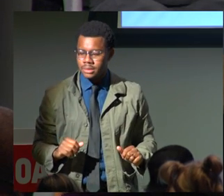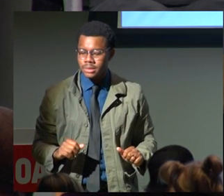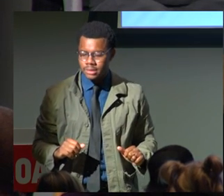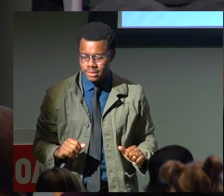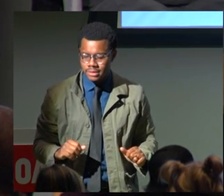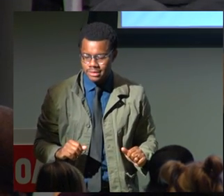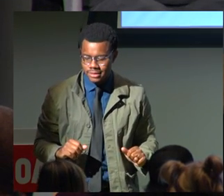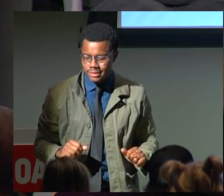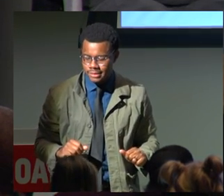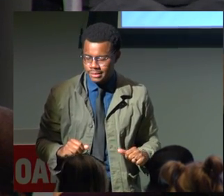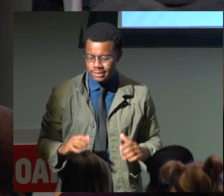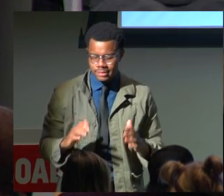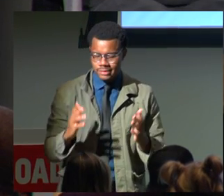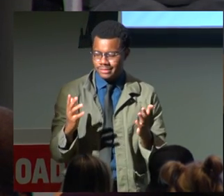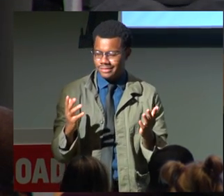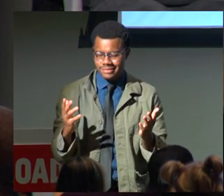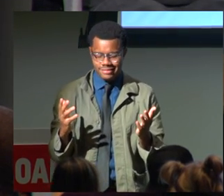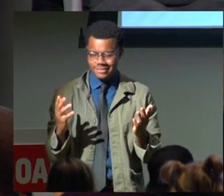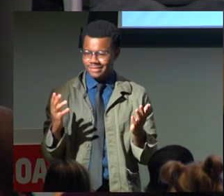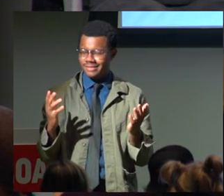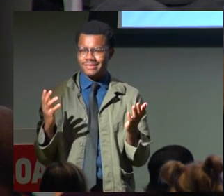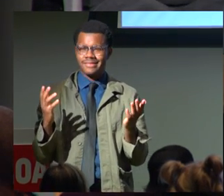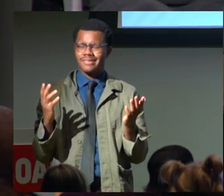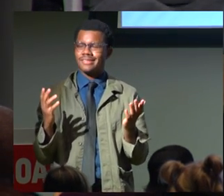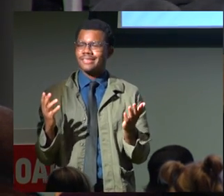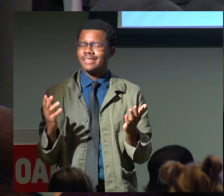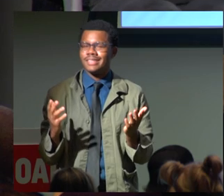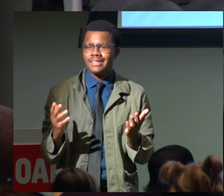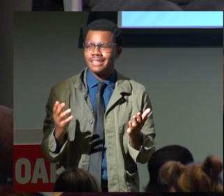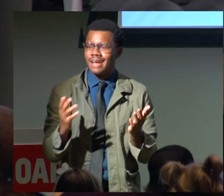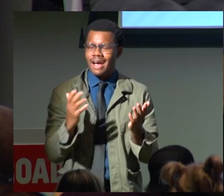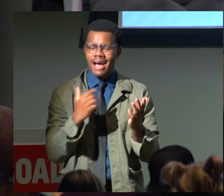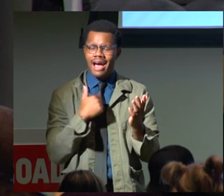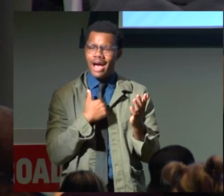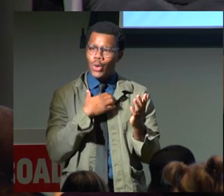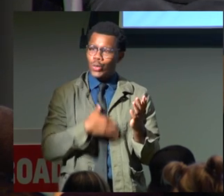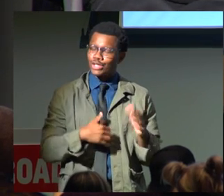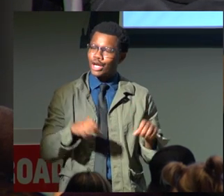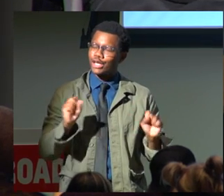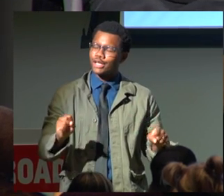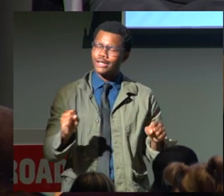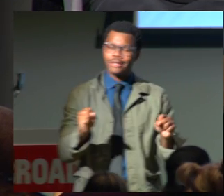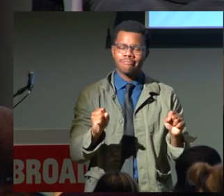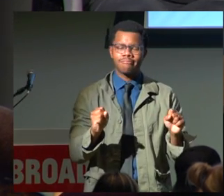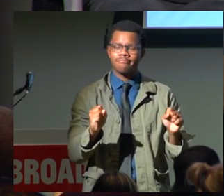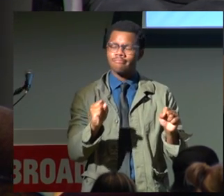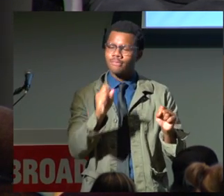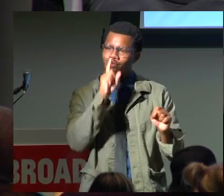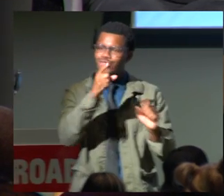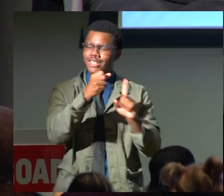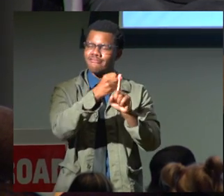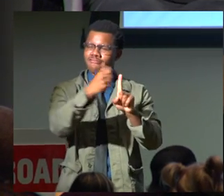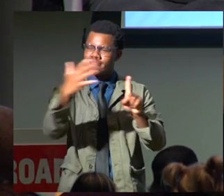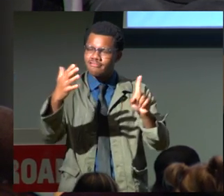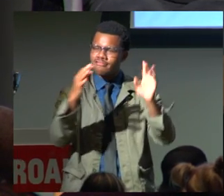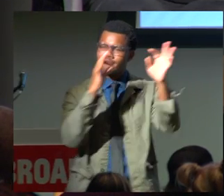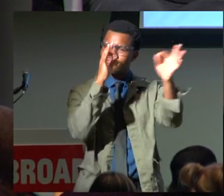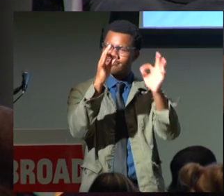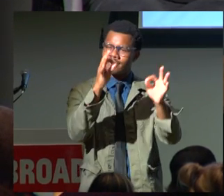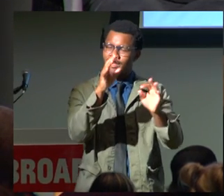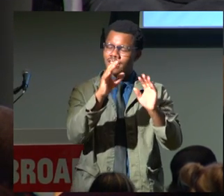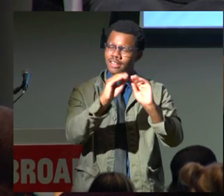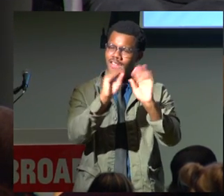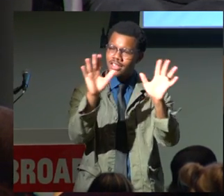I don't even know how to I want to really be able to articulate it. I just think the thing with the dealer is the dealer has